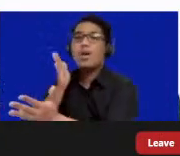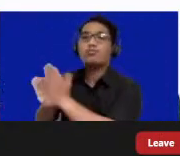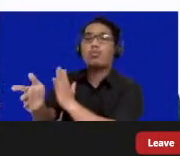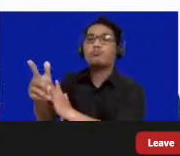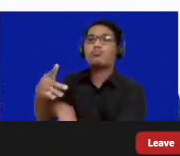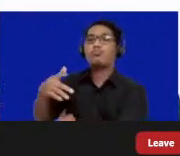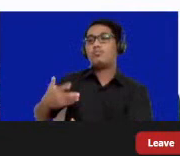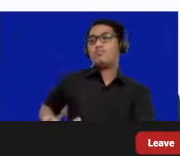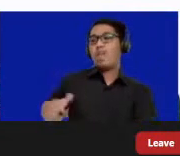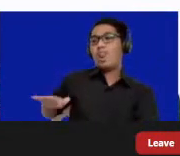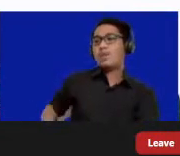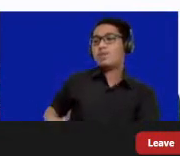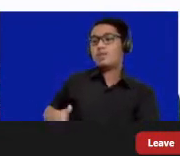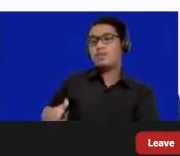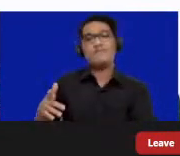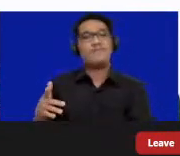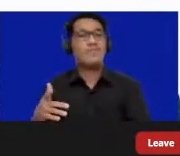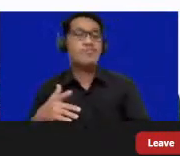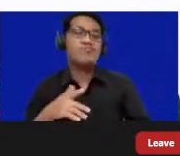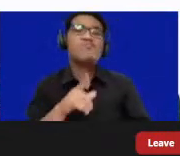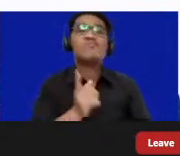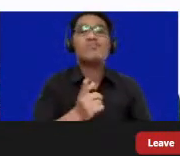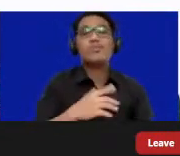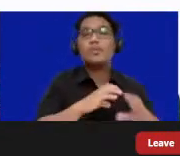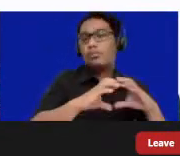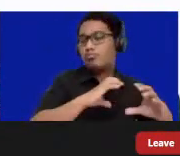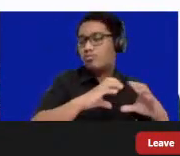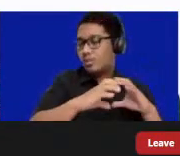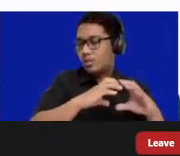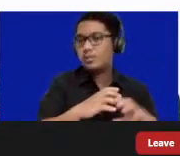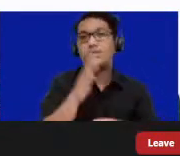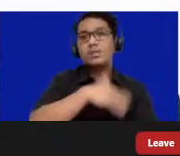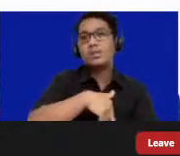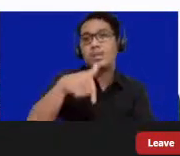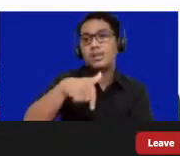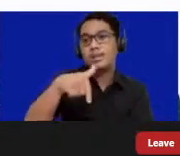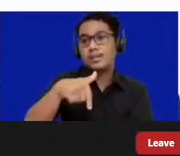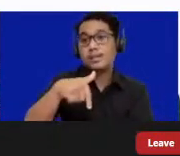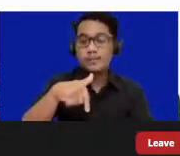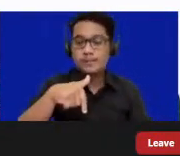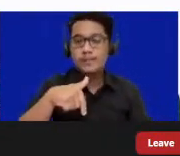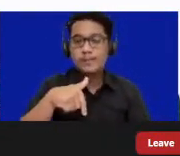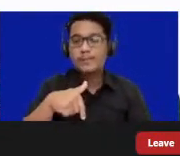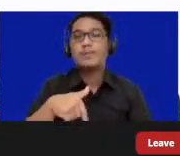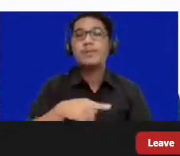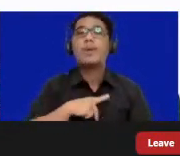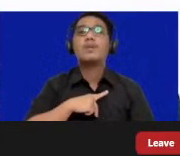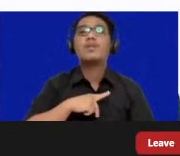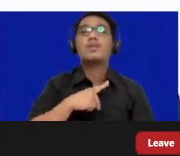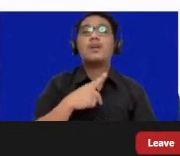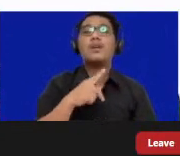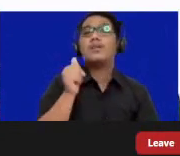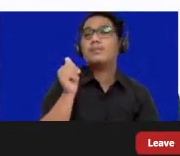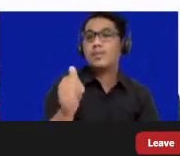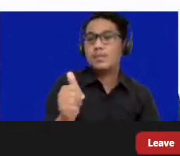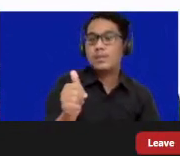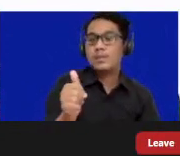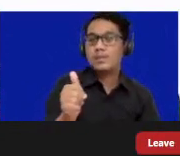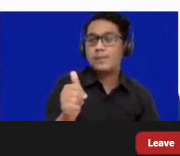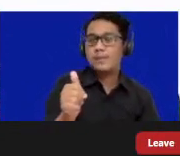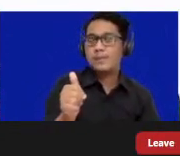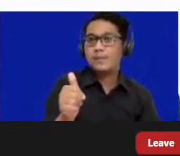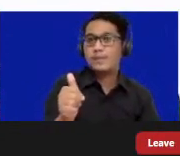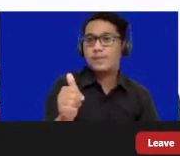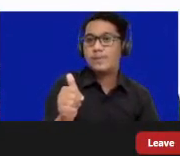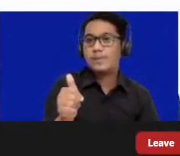people who come here can be the eyes for those who are back home, and then it can go the other way around when we have a